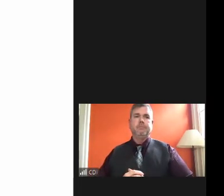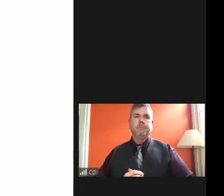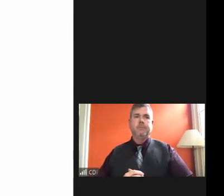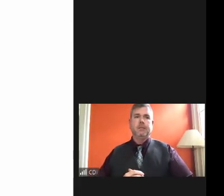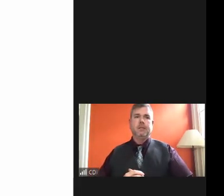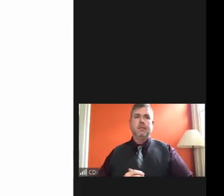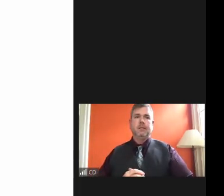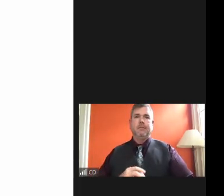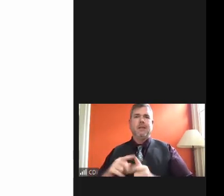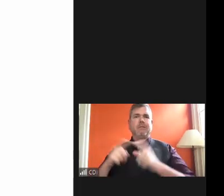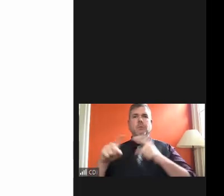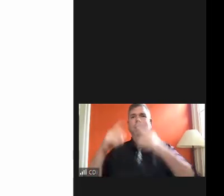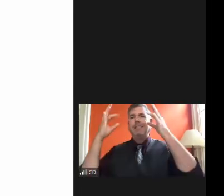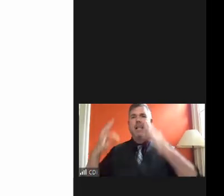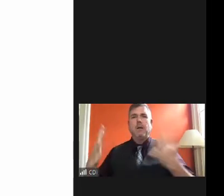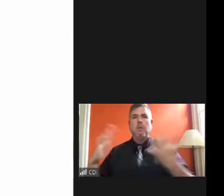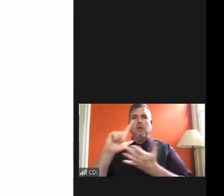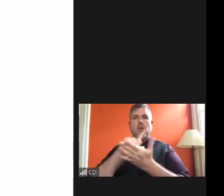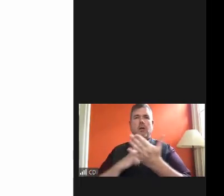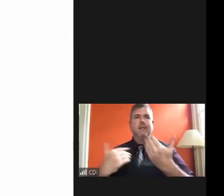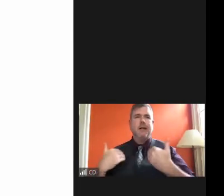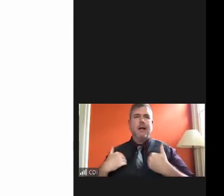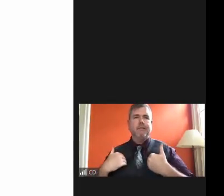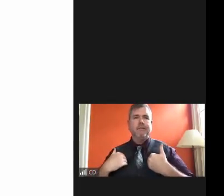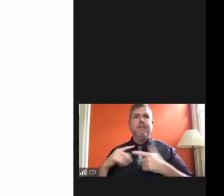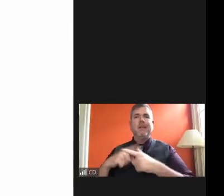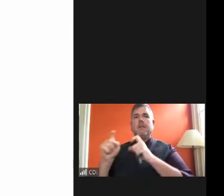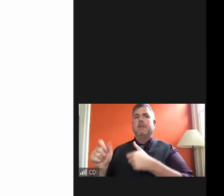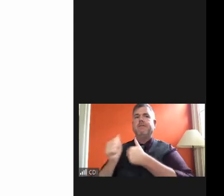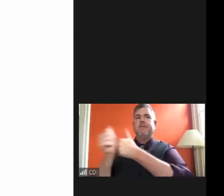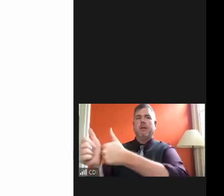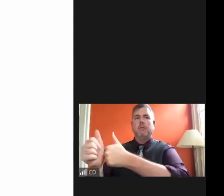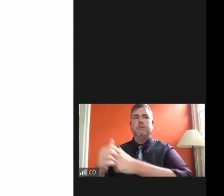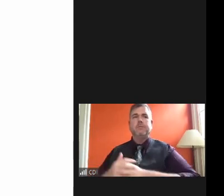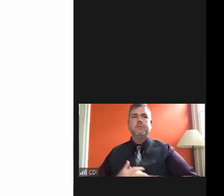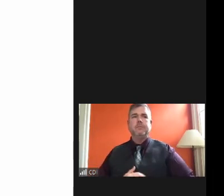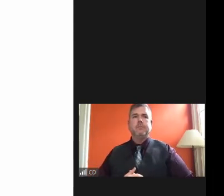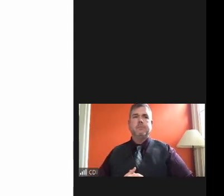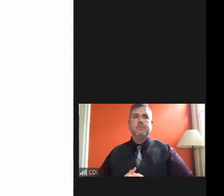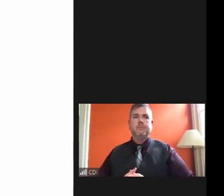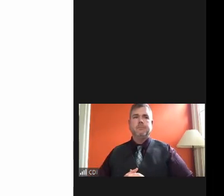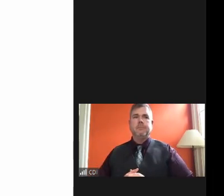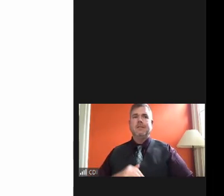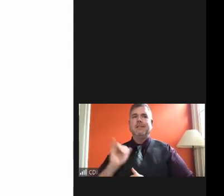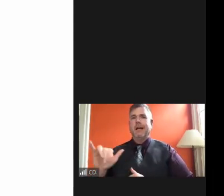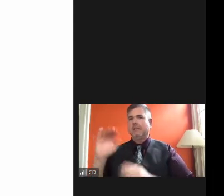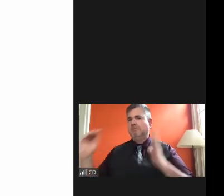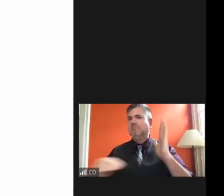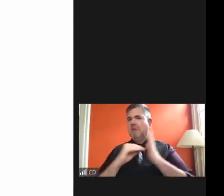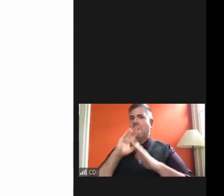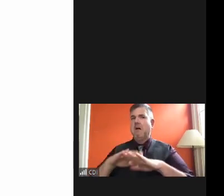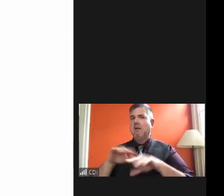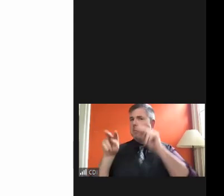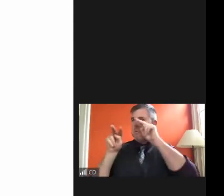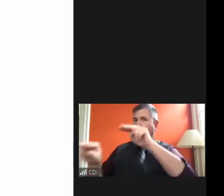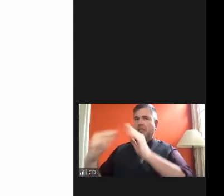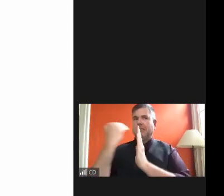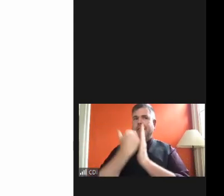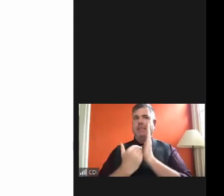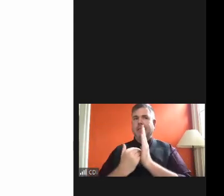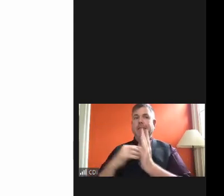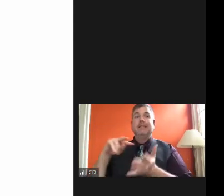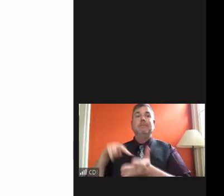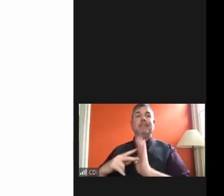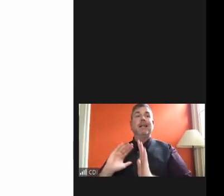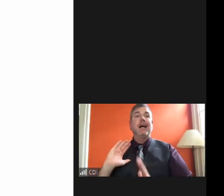list designation indicates, we are not free to move forward now in many of the domains we had planned to,